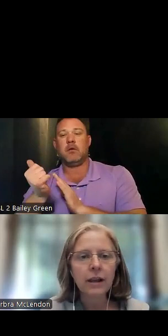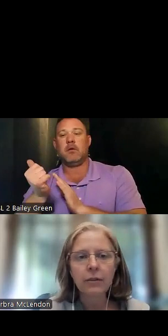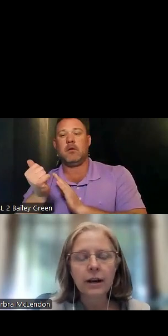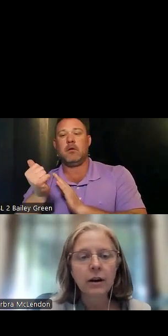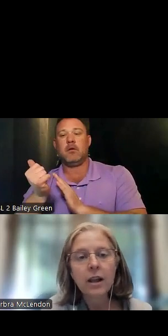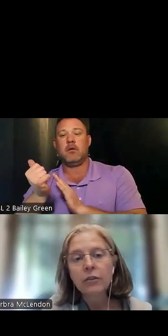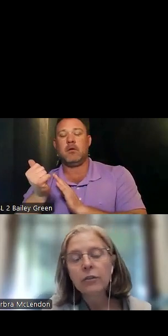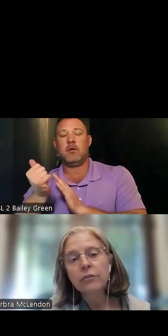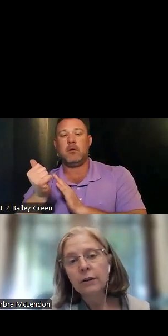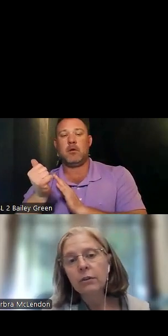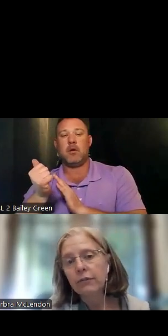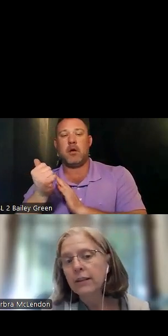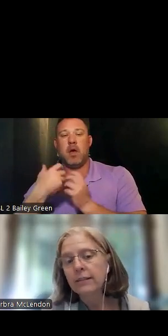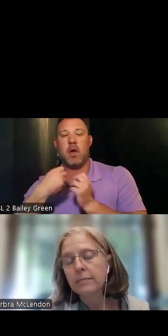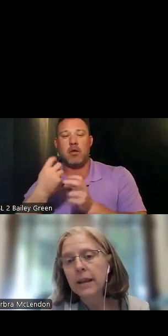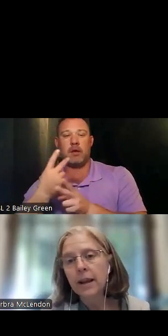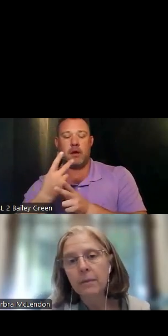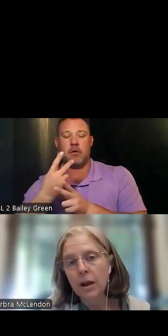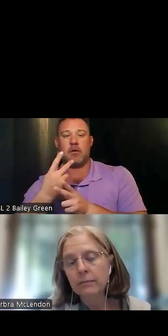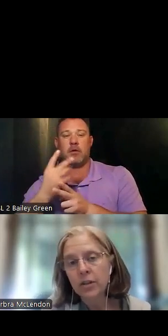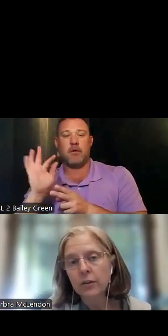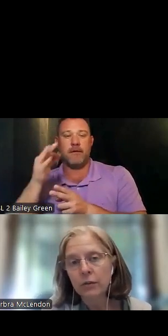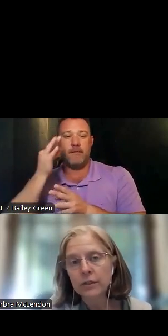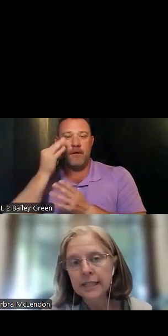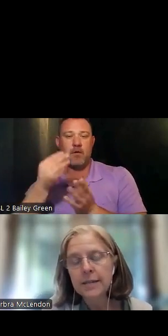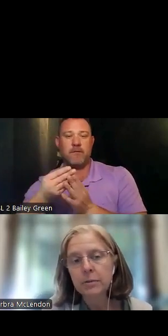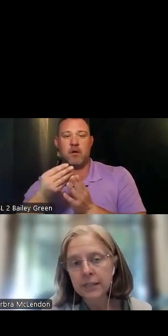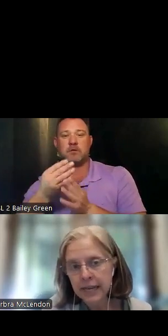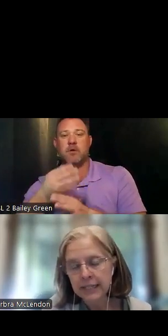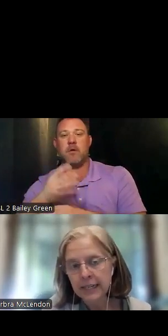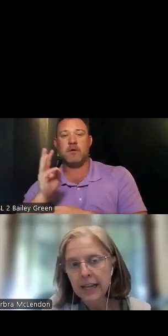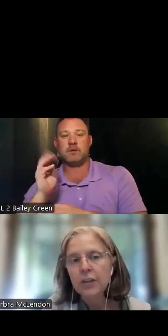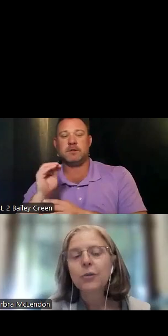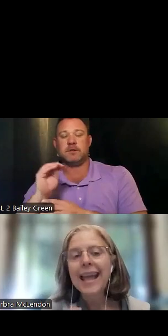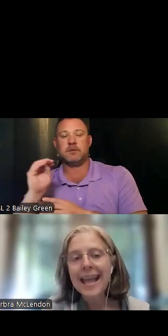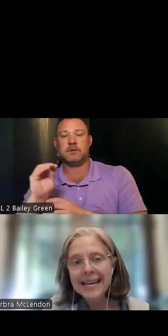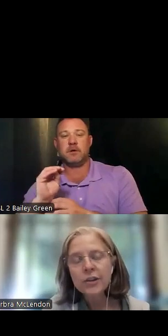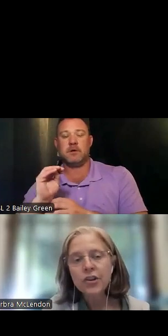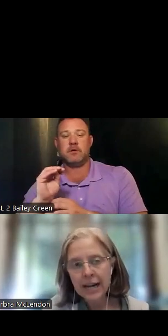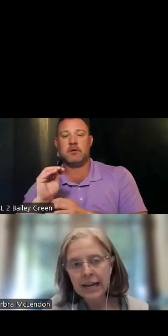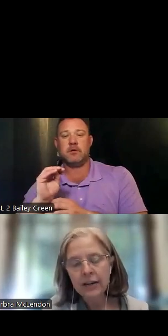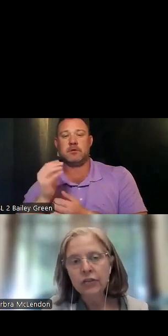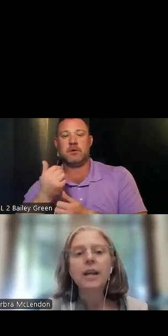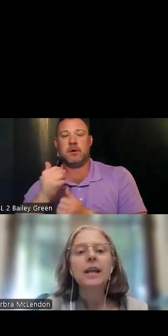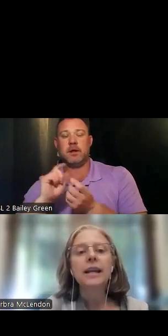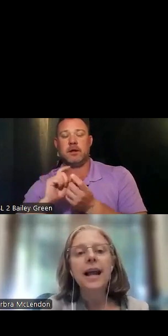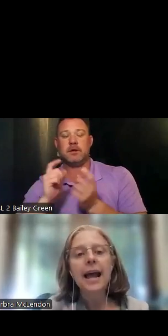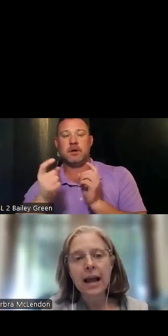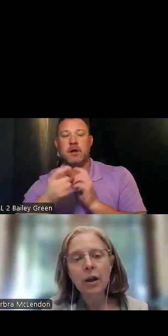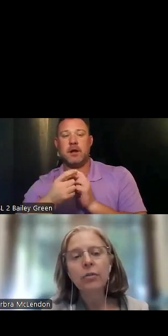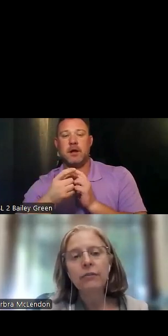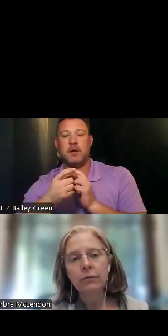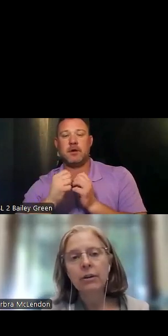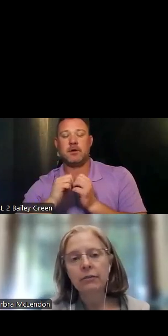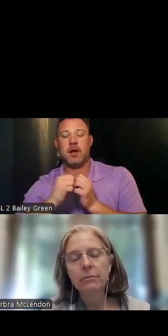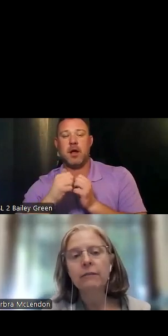of healthcare. So those federal funds make up just over 60%. So any change in